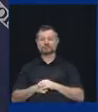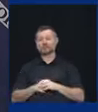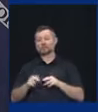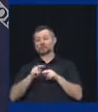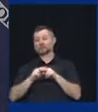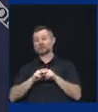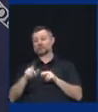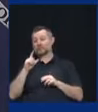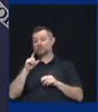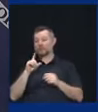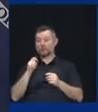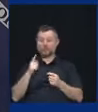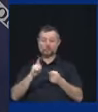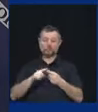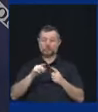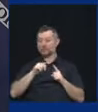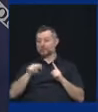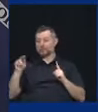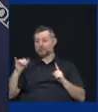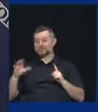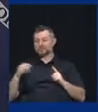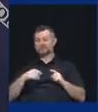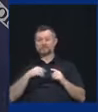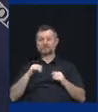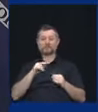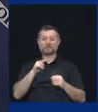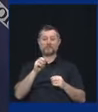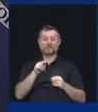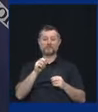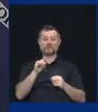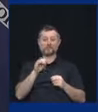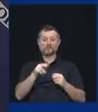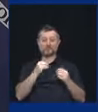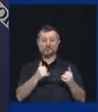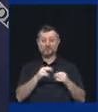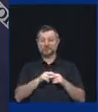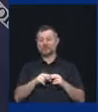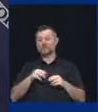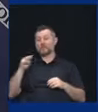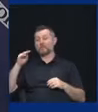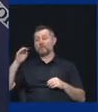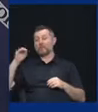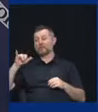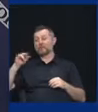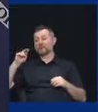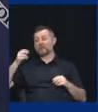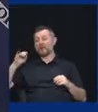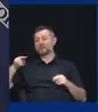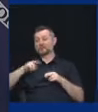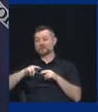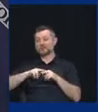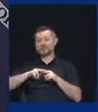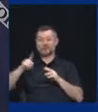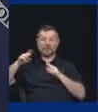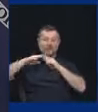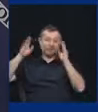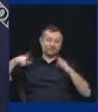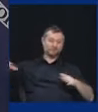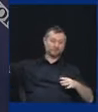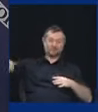into the city, and a new Penn Station, and I was in Moynihan Train Hall. It's phenomenal.